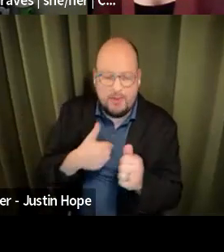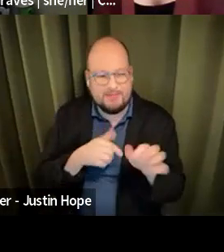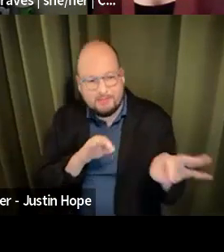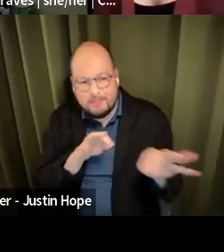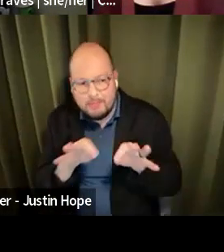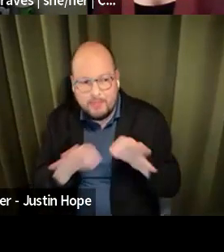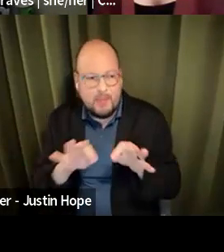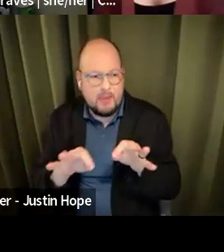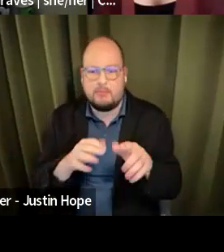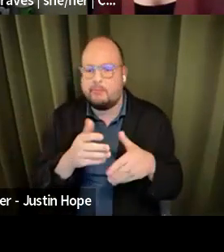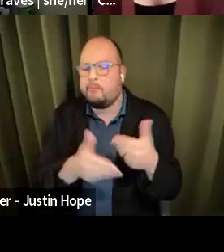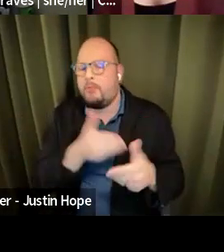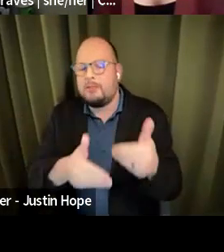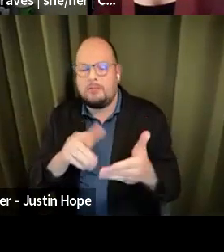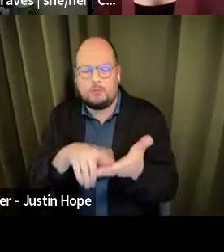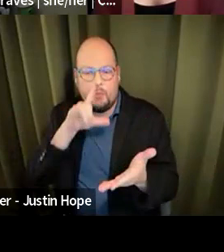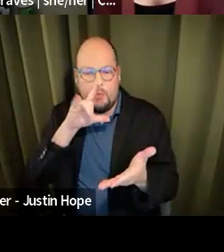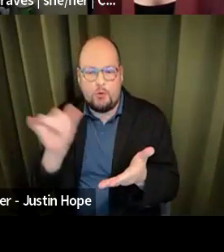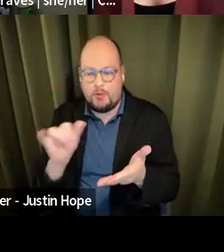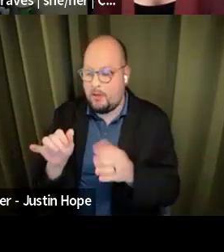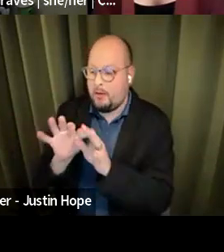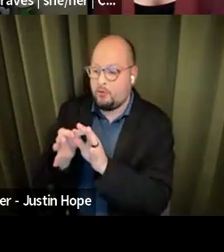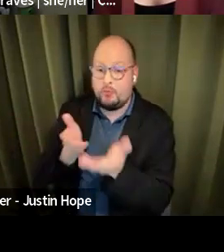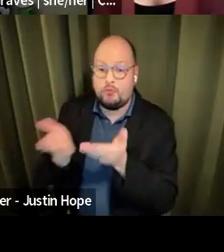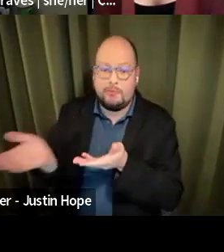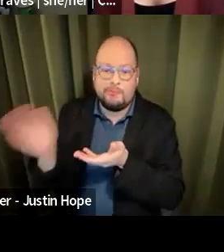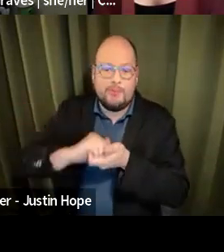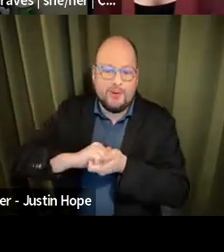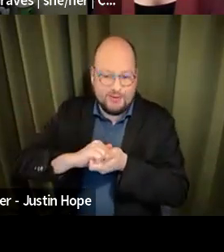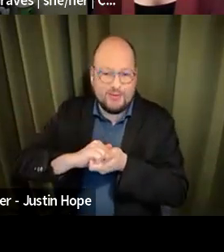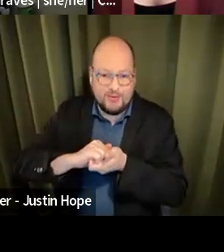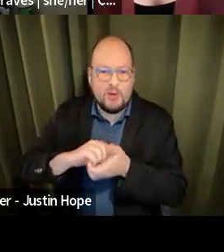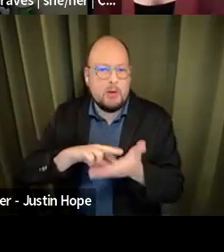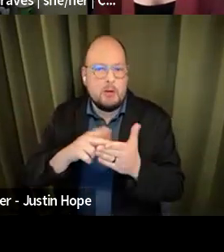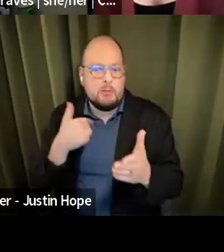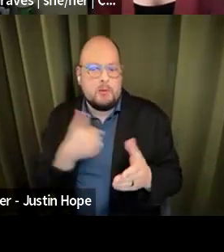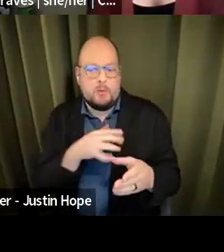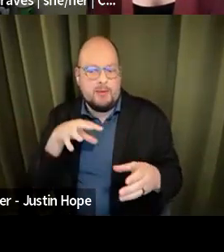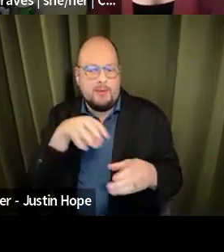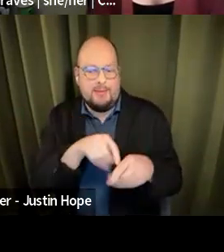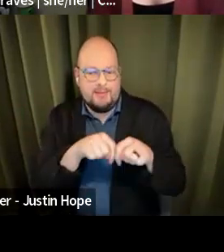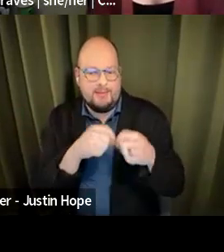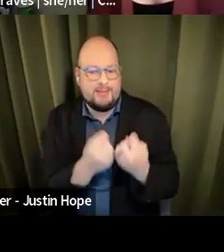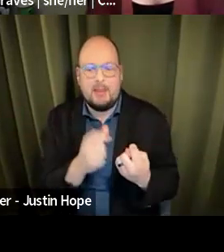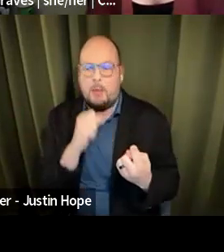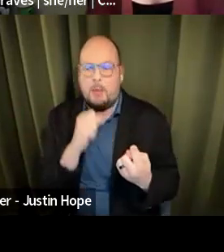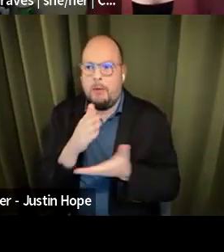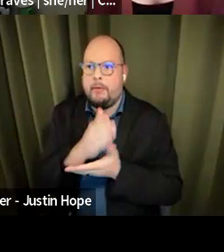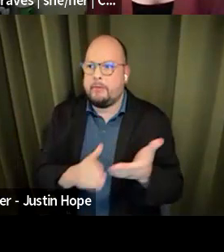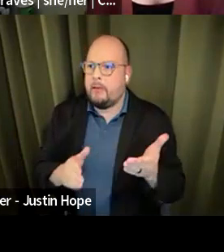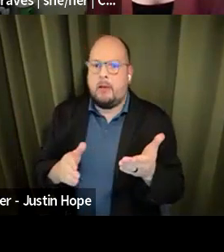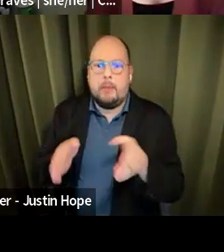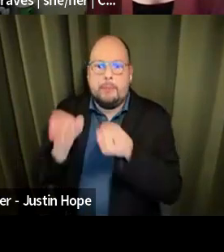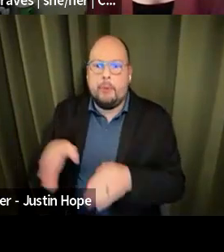to best work and partner with interpreter services. So we are considered part of the team and not just an extra person that it's there